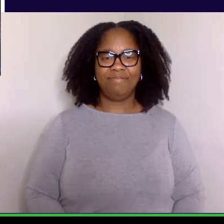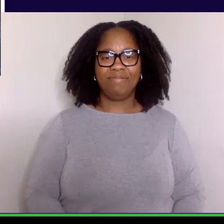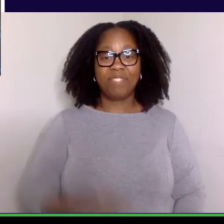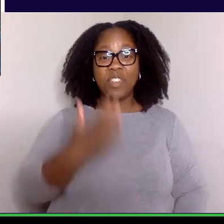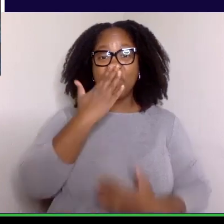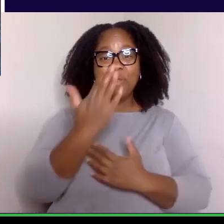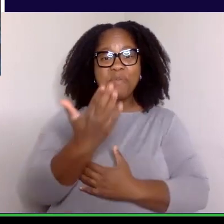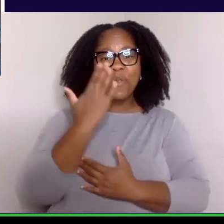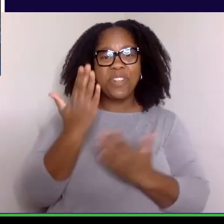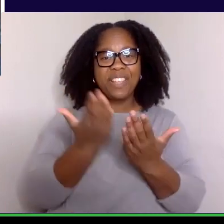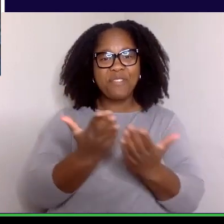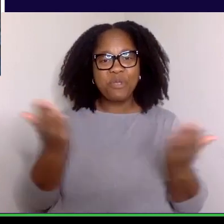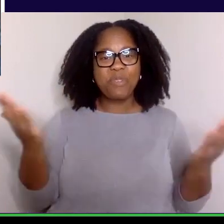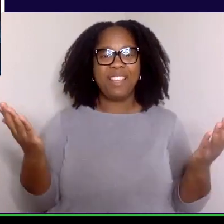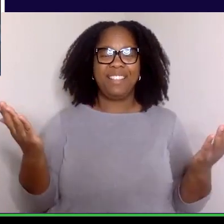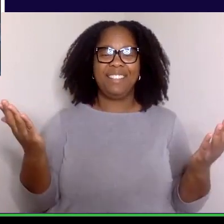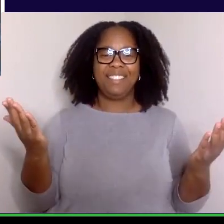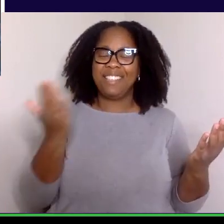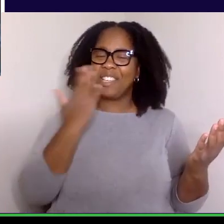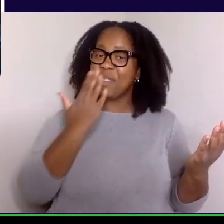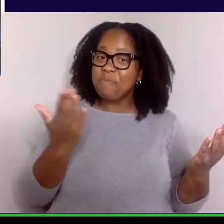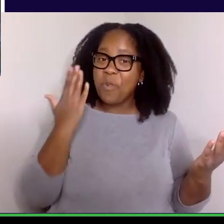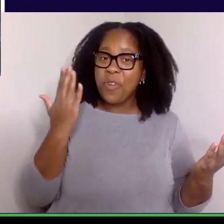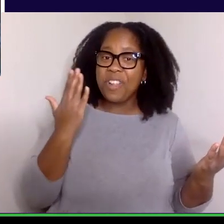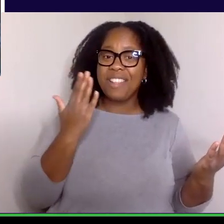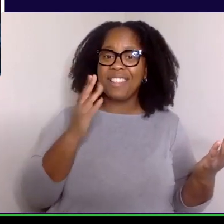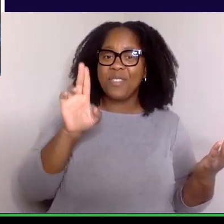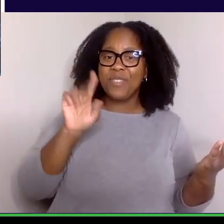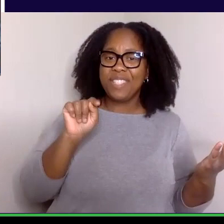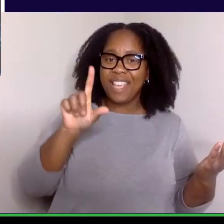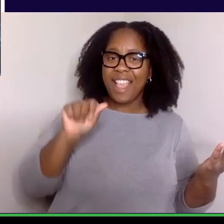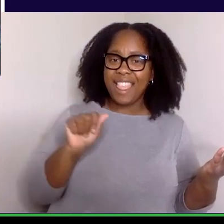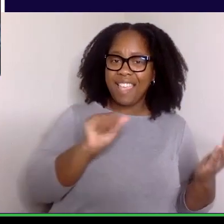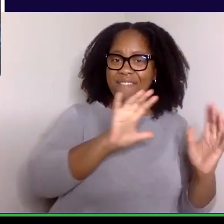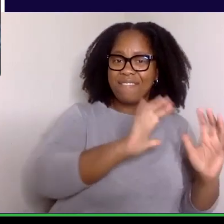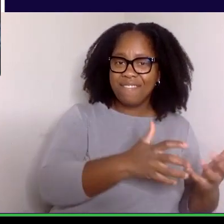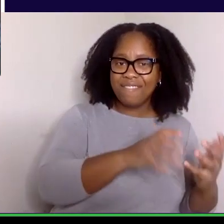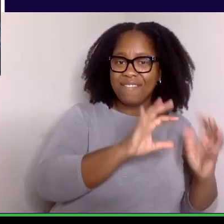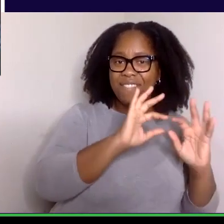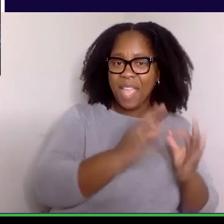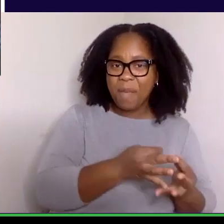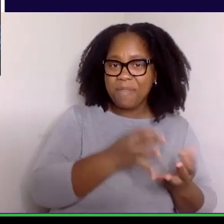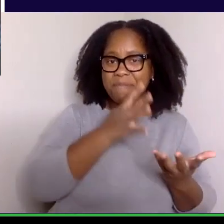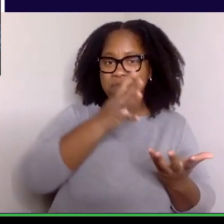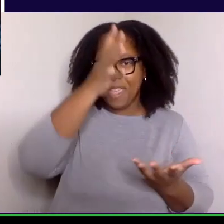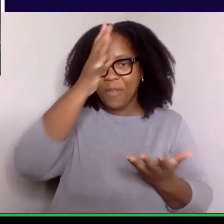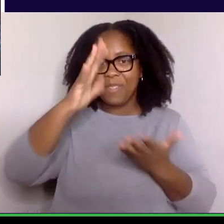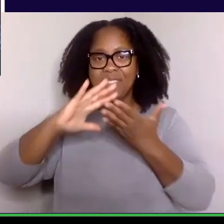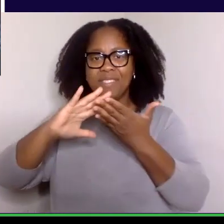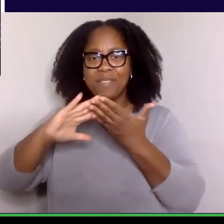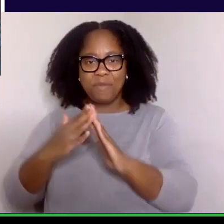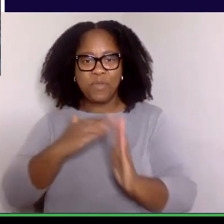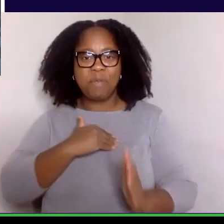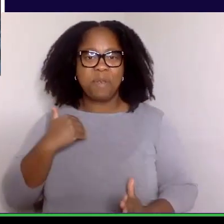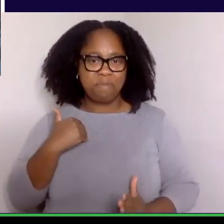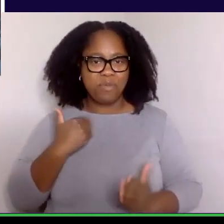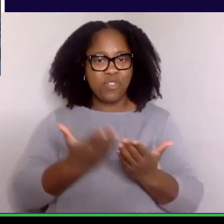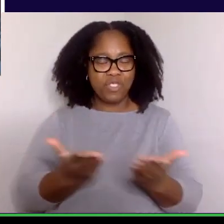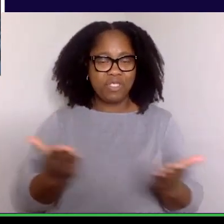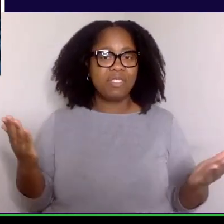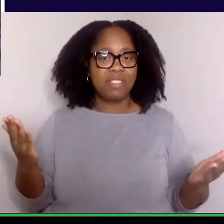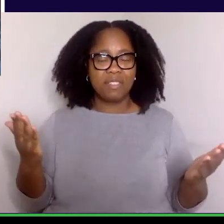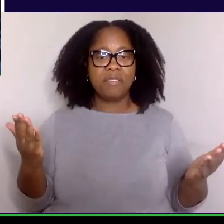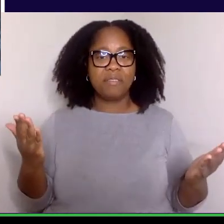Good morning, everyone. Good morning, UTLA family, parents, and community members. We